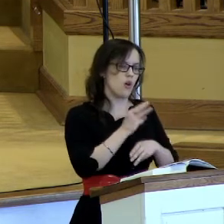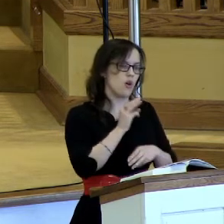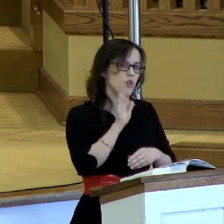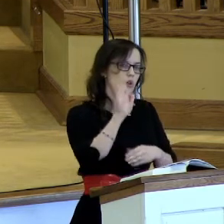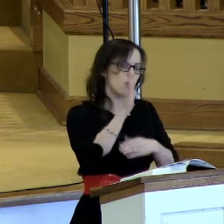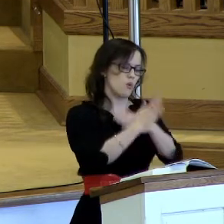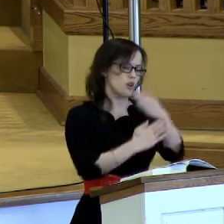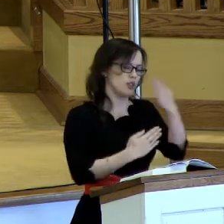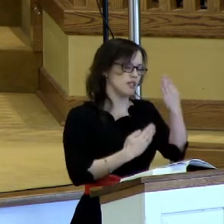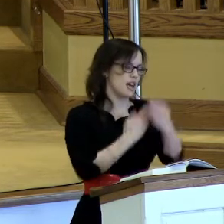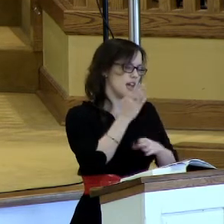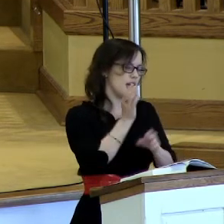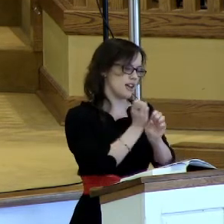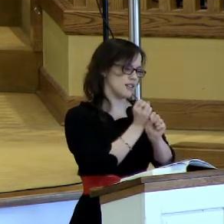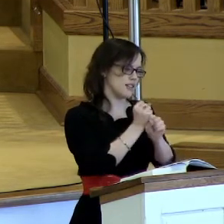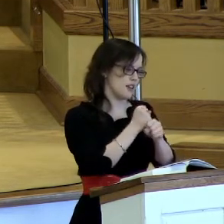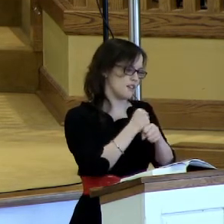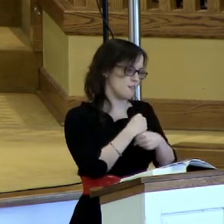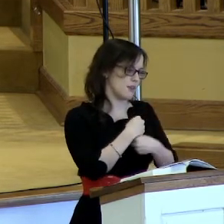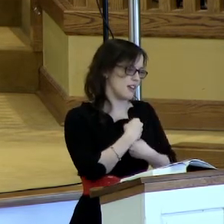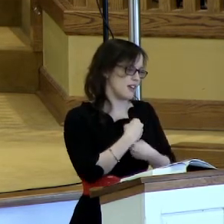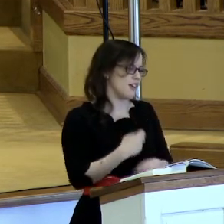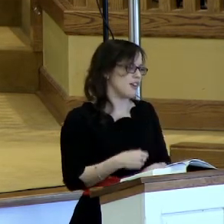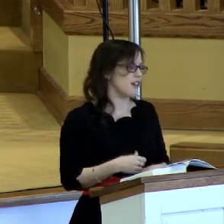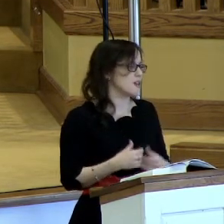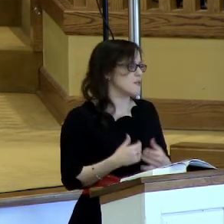all the worlds thy hands have